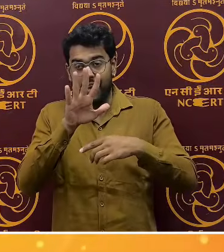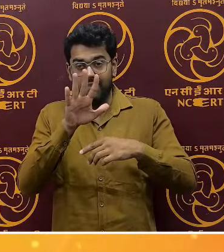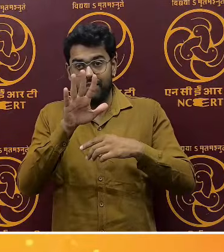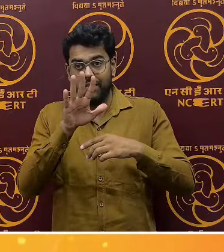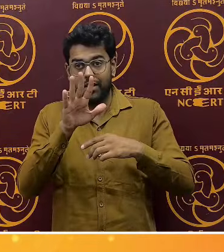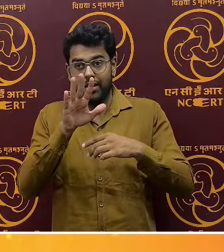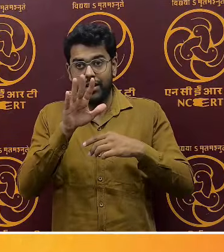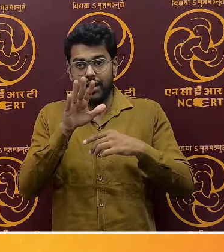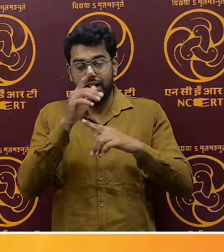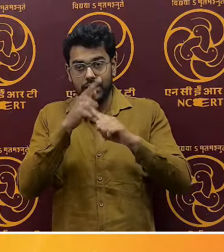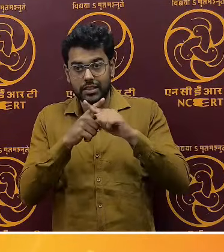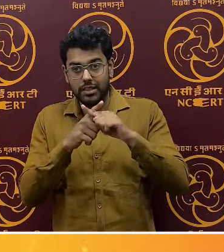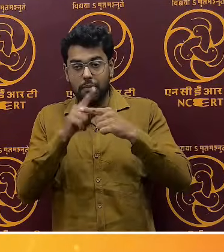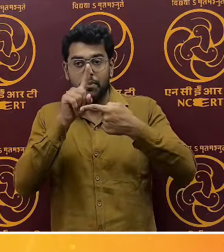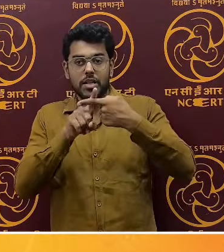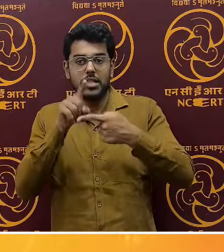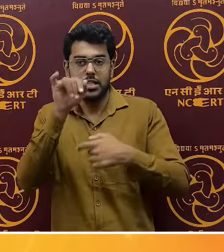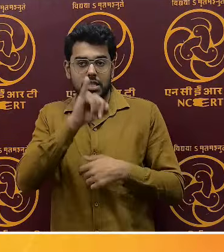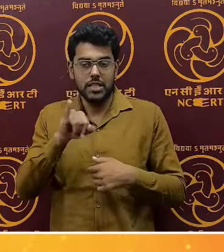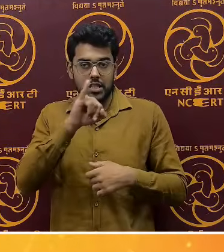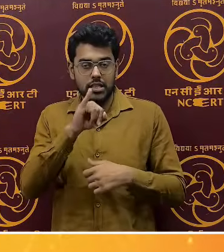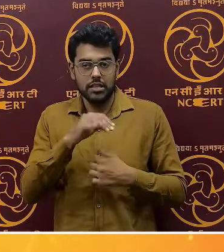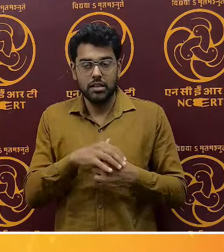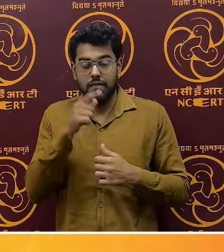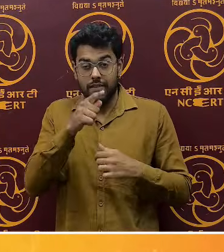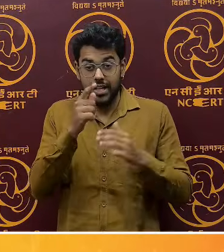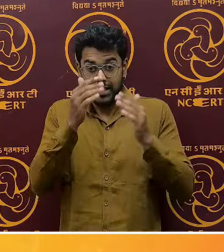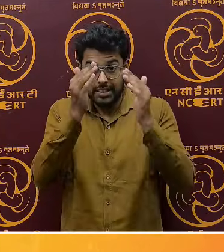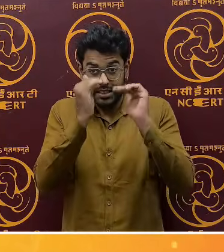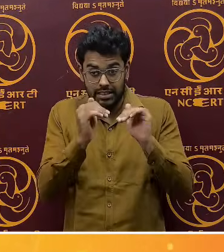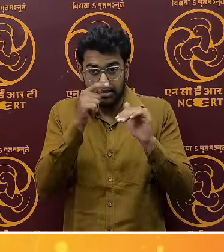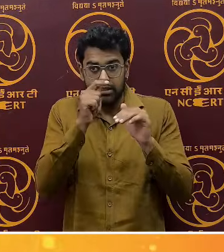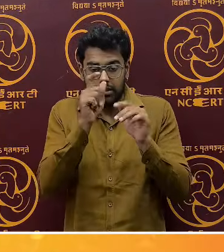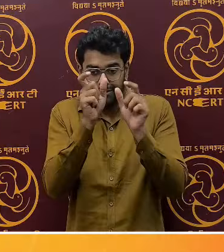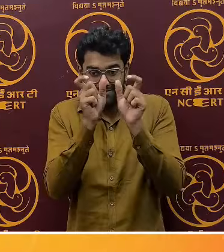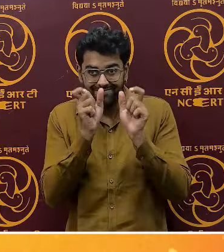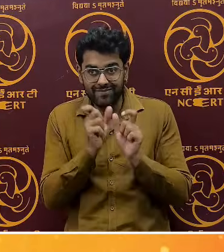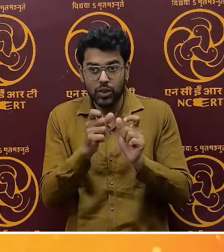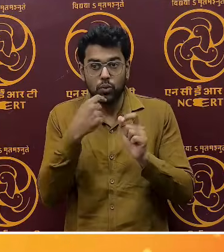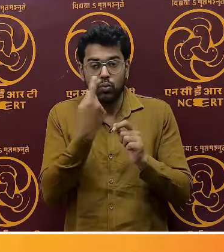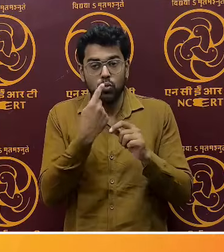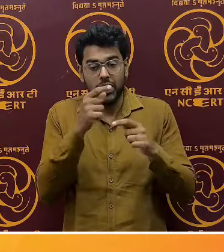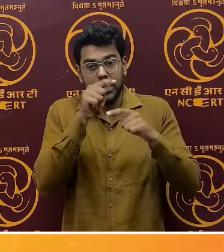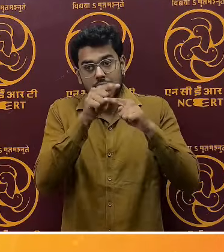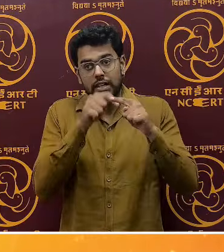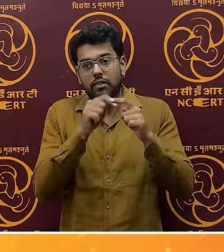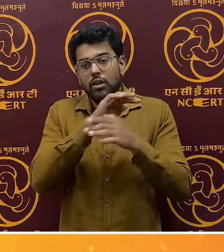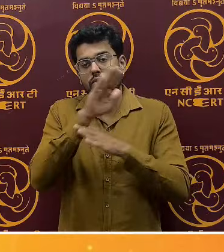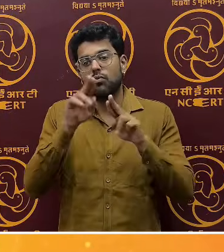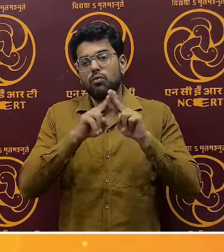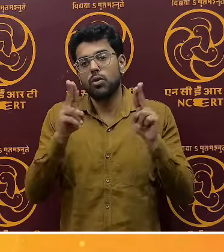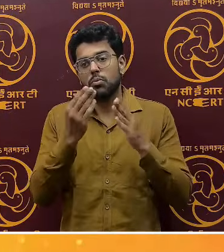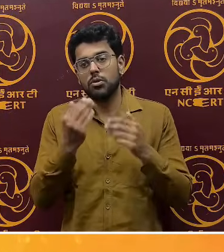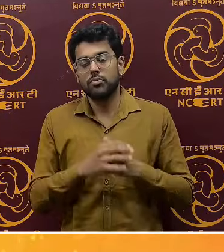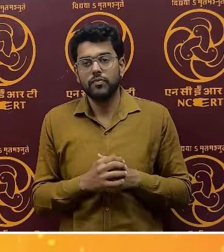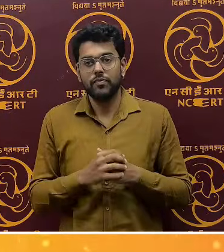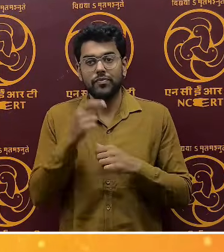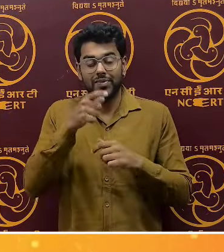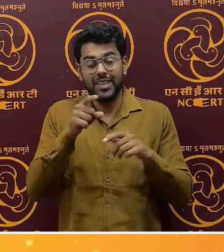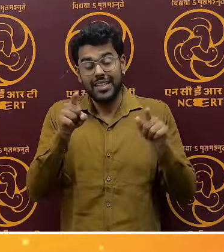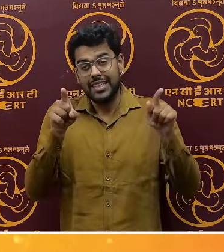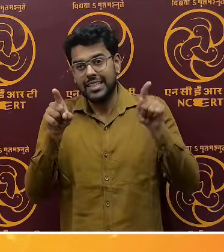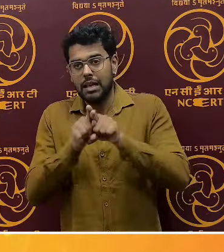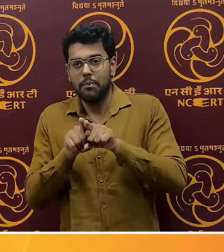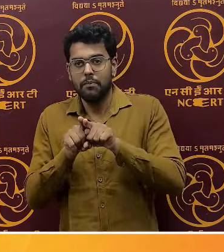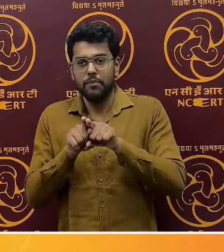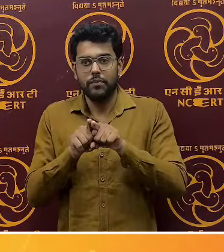6. We will find some smaller polynomial which will exactly divide this polynomial, and that will be the factor